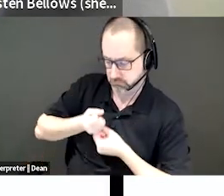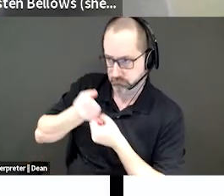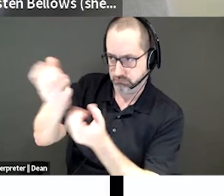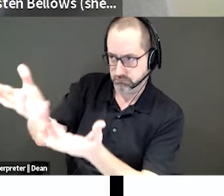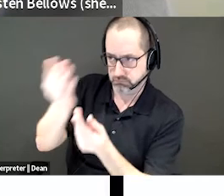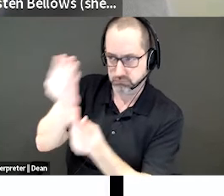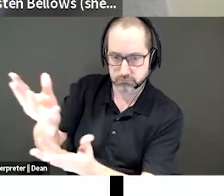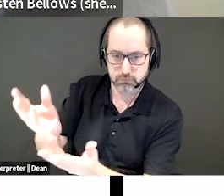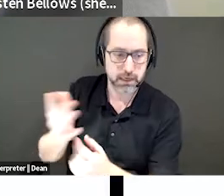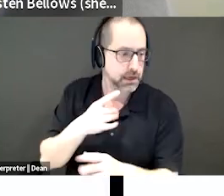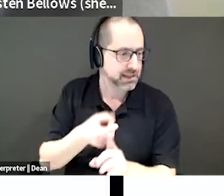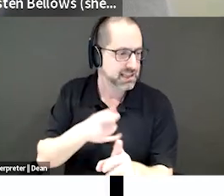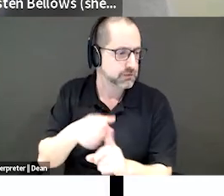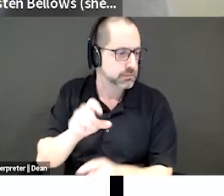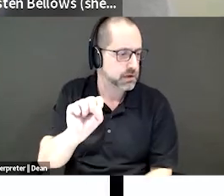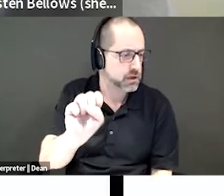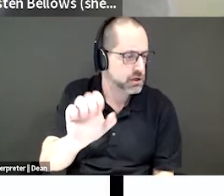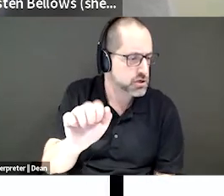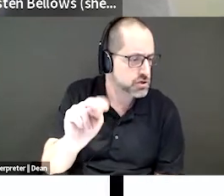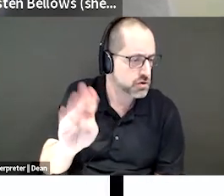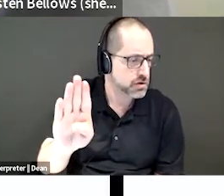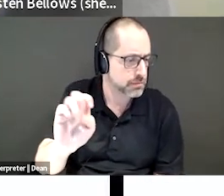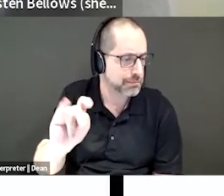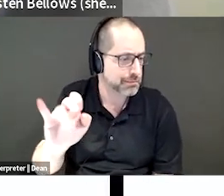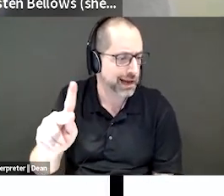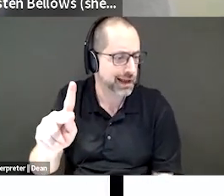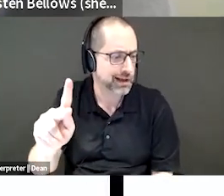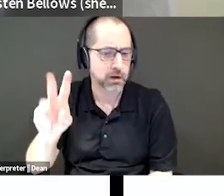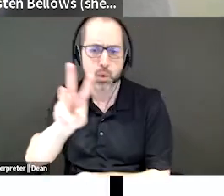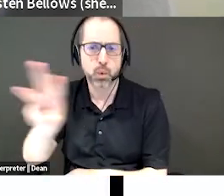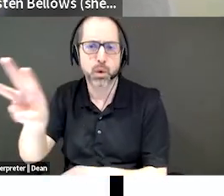Bennick, Webmaster of Mental Health Matters.